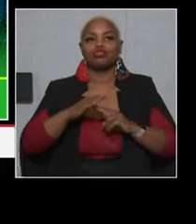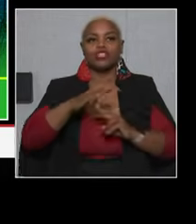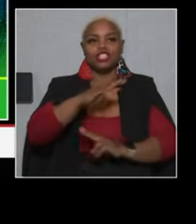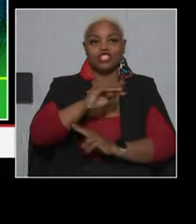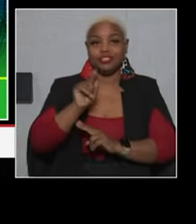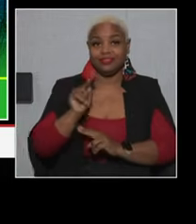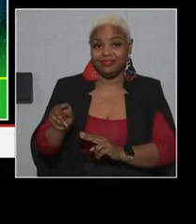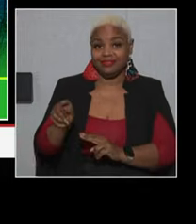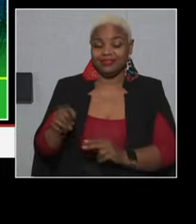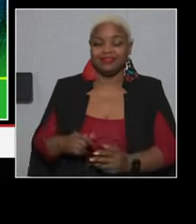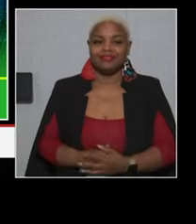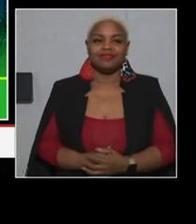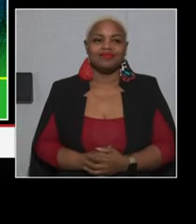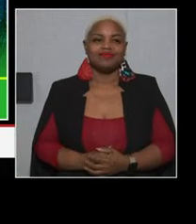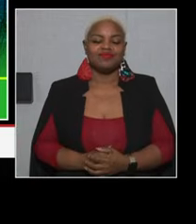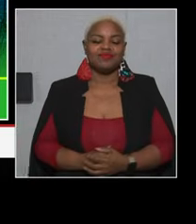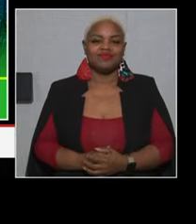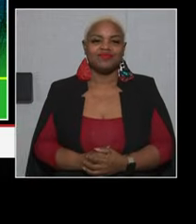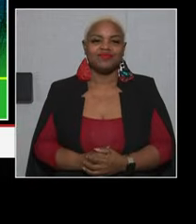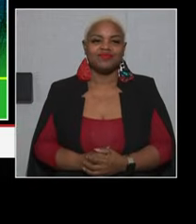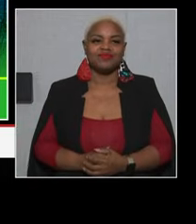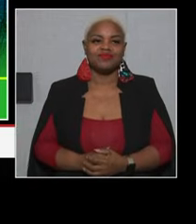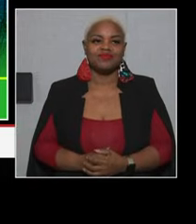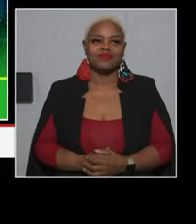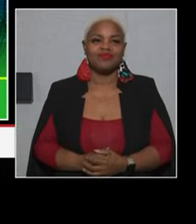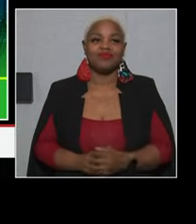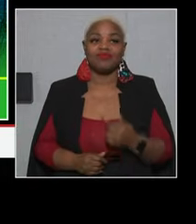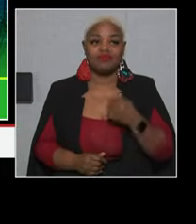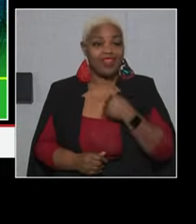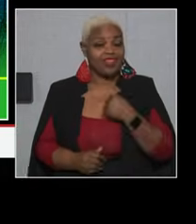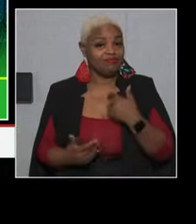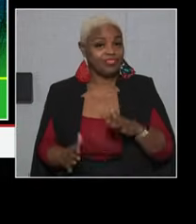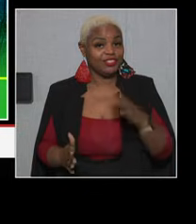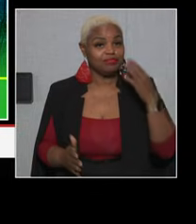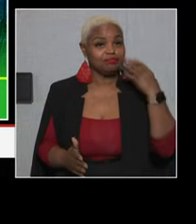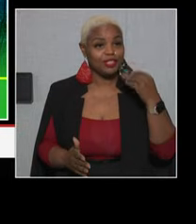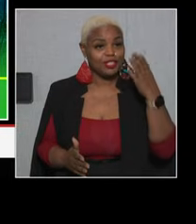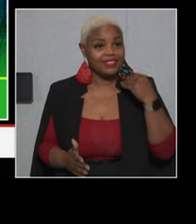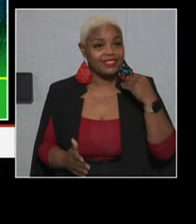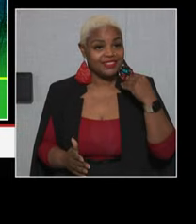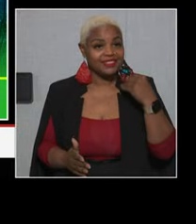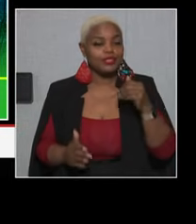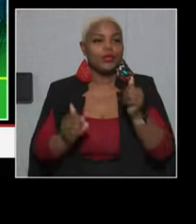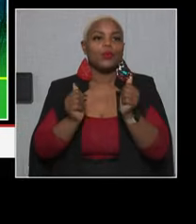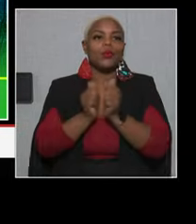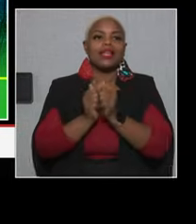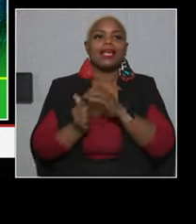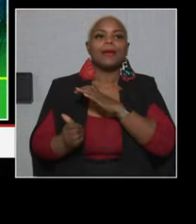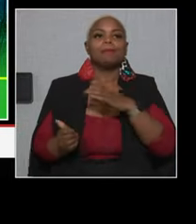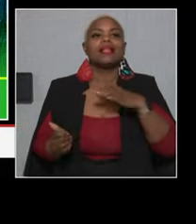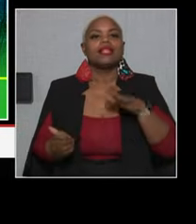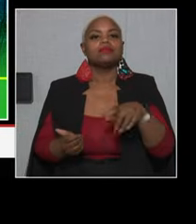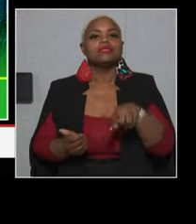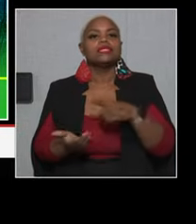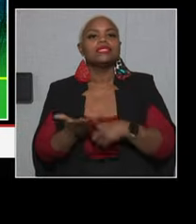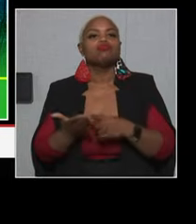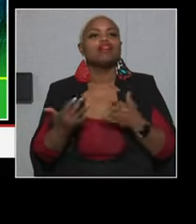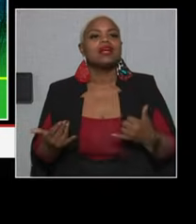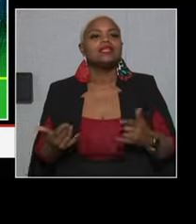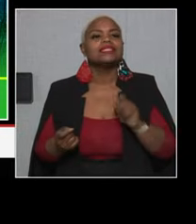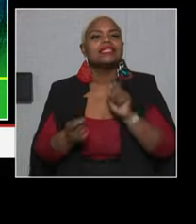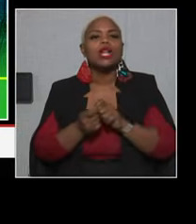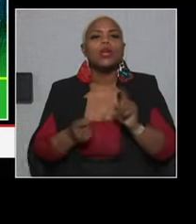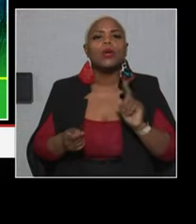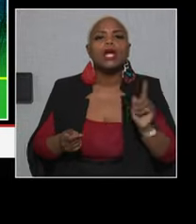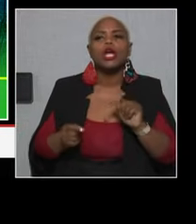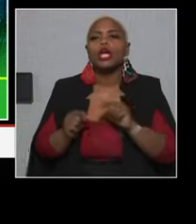And so I hope it's in front of one of the committees today. And so we'll get out the route information